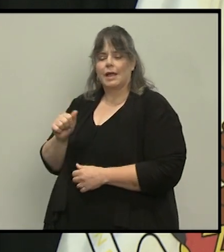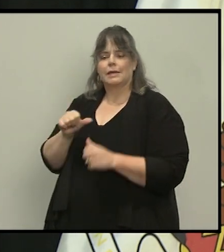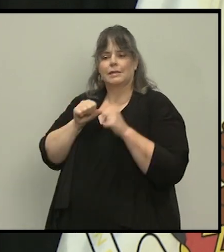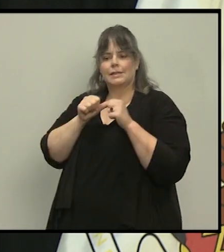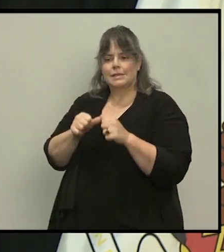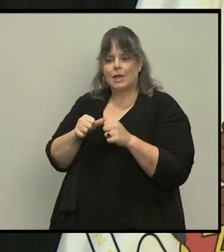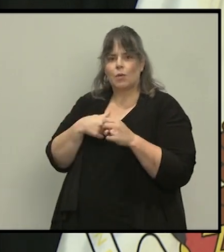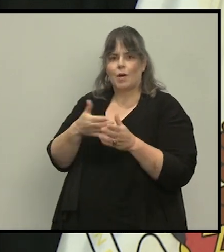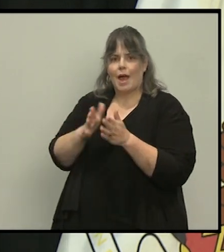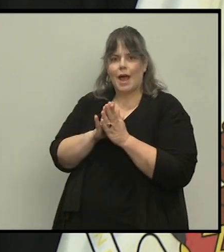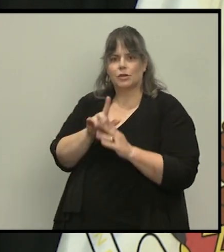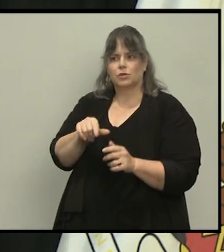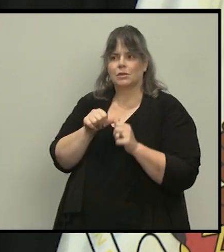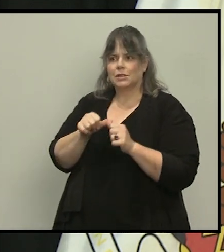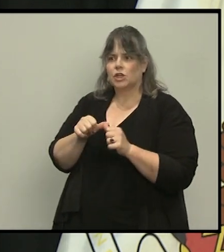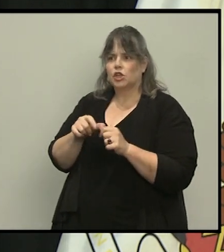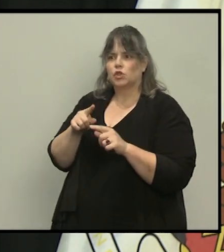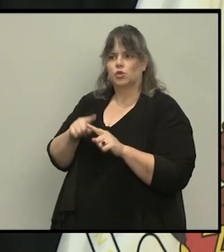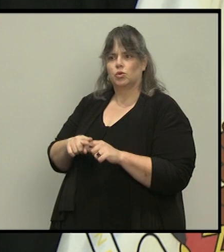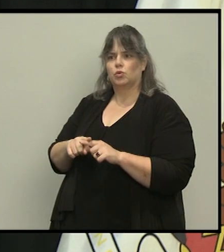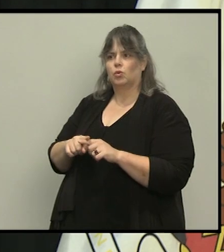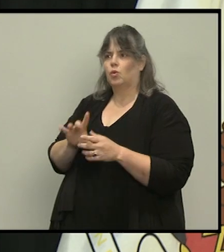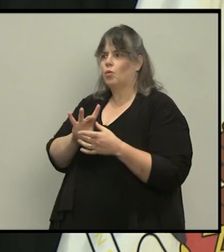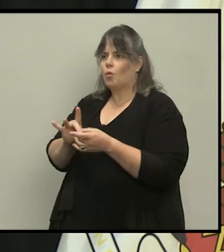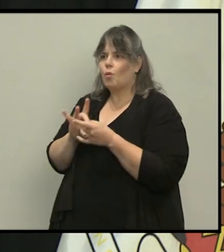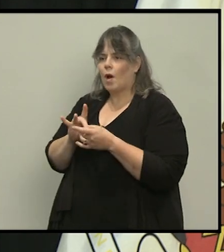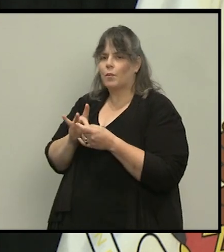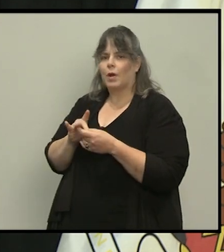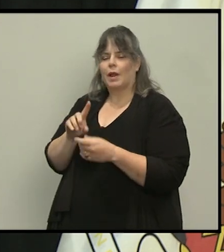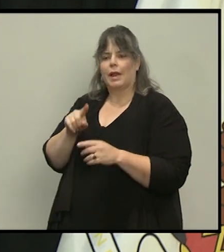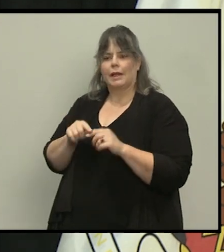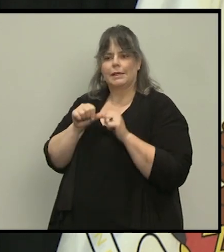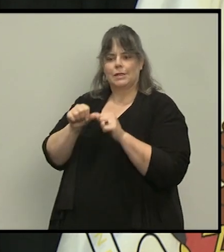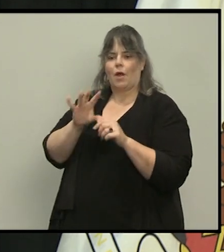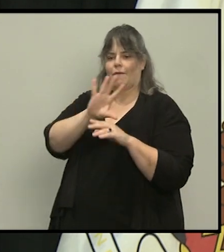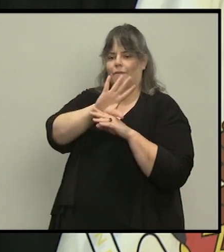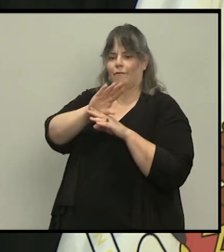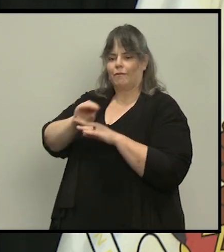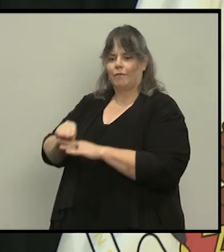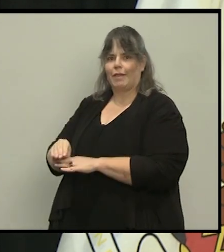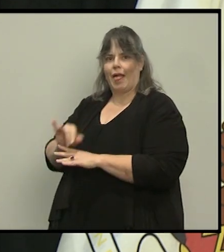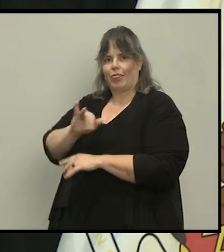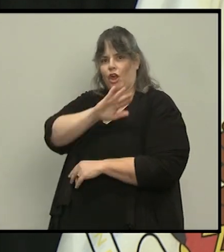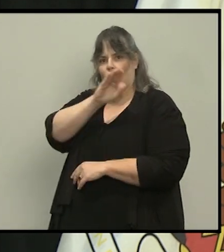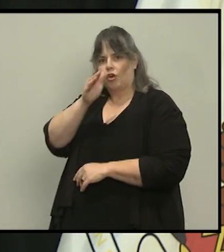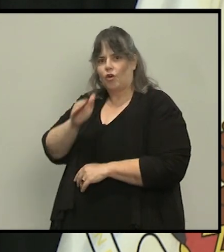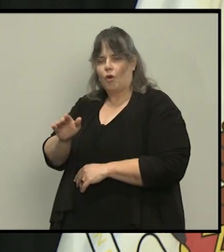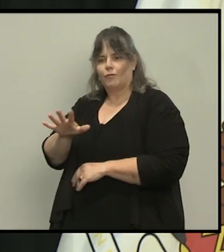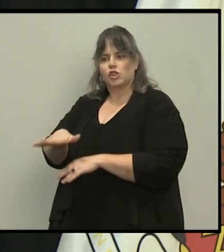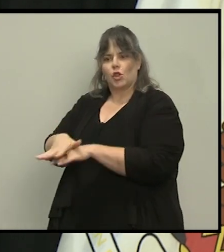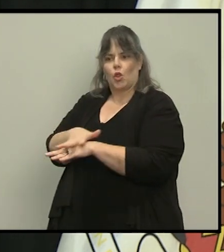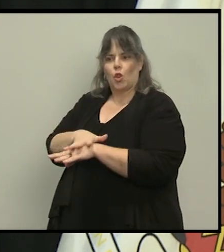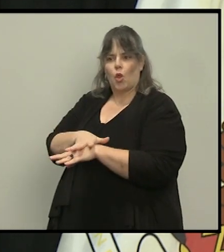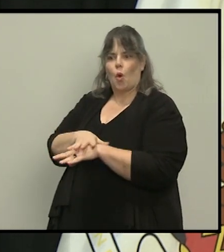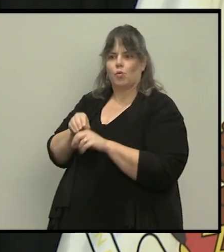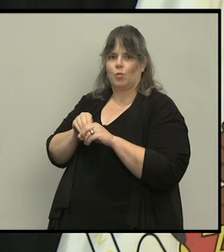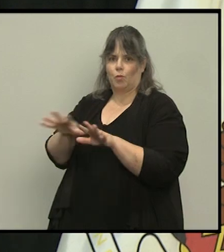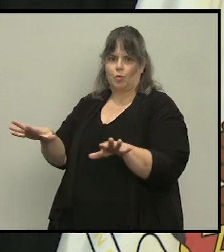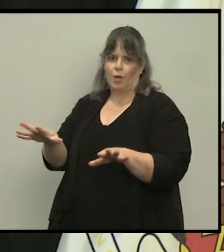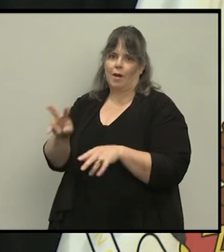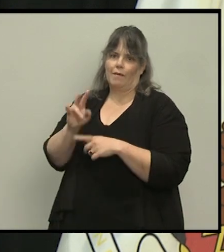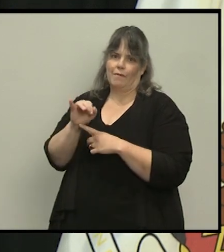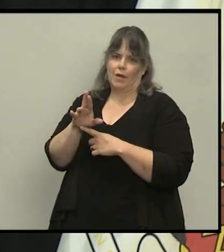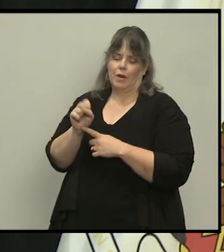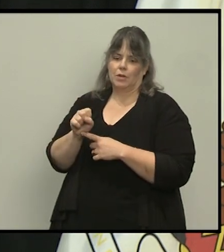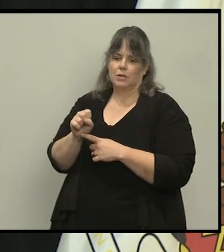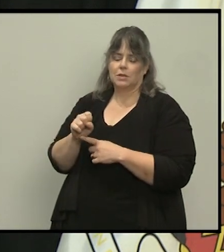cooperation so we can continue to flatten the curve and slow down the spread of this virus. But so far, things are going really well, and we hope to